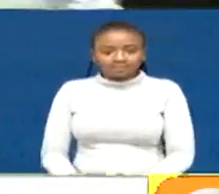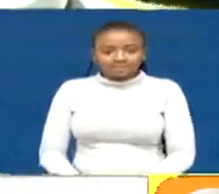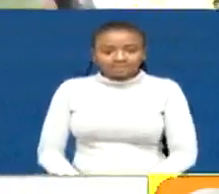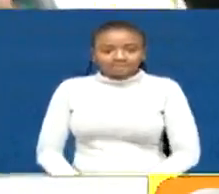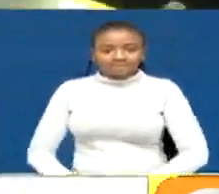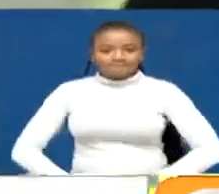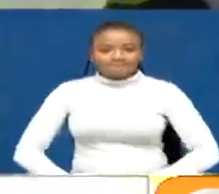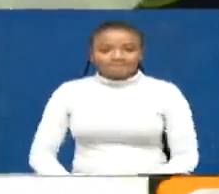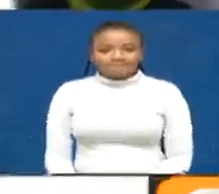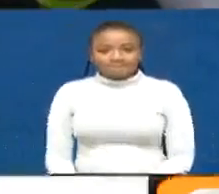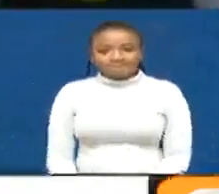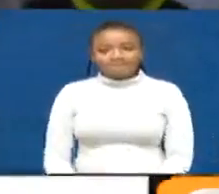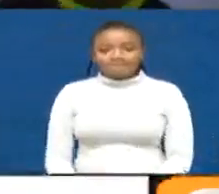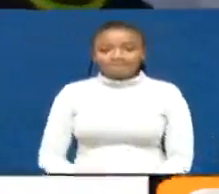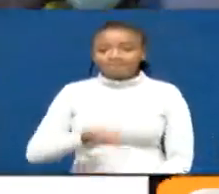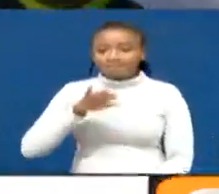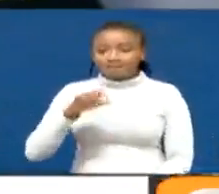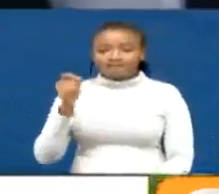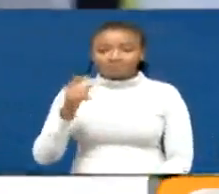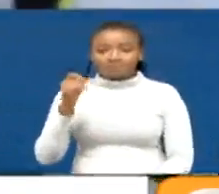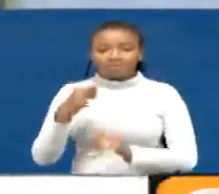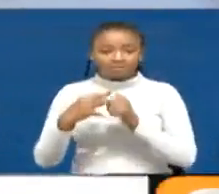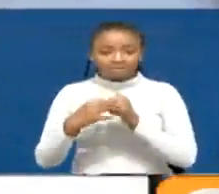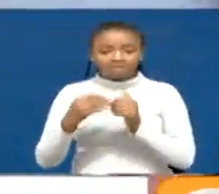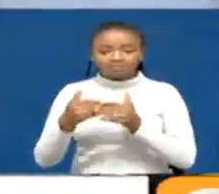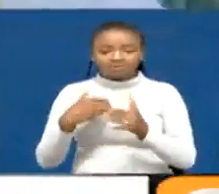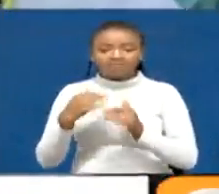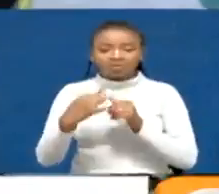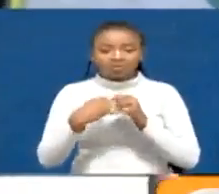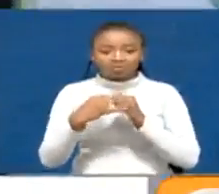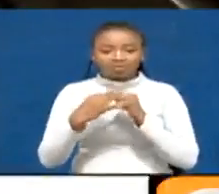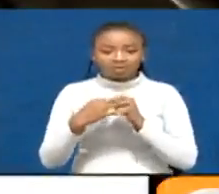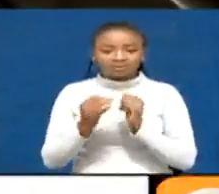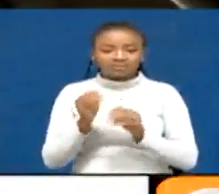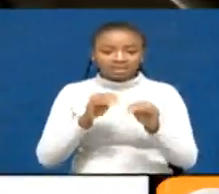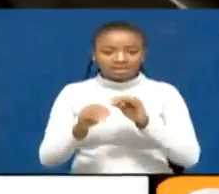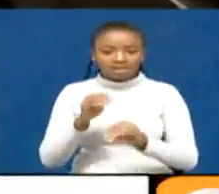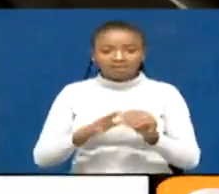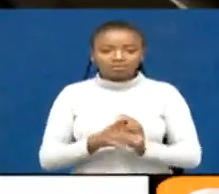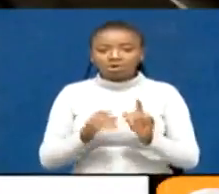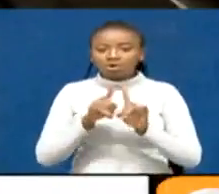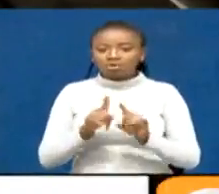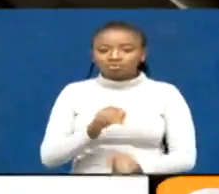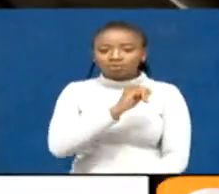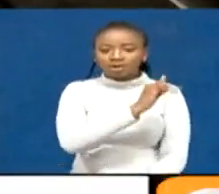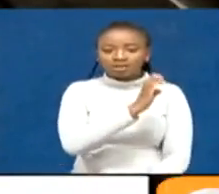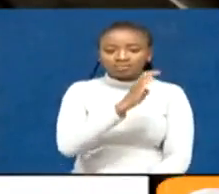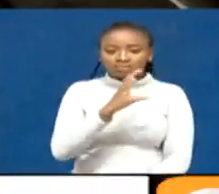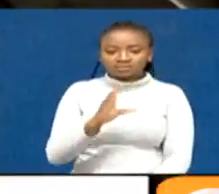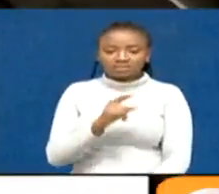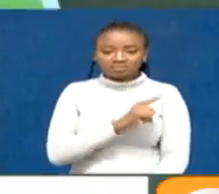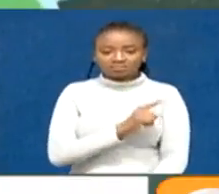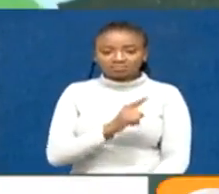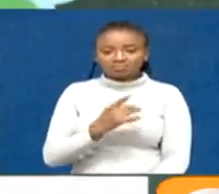With less than 8 months before the August 9th general election, the Independent Electoral and Boundaries Commission is still navigating